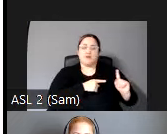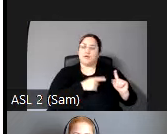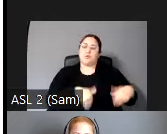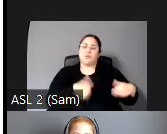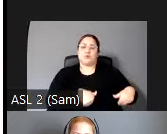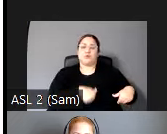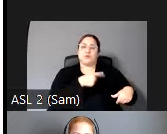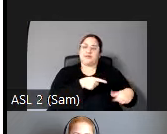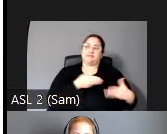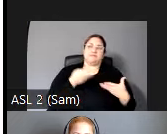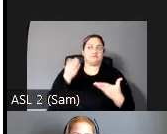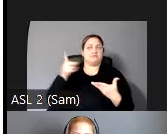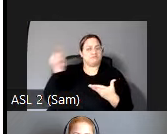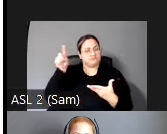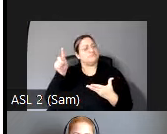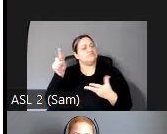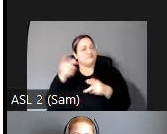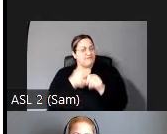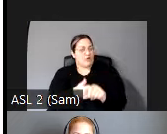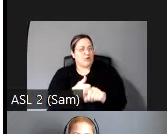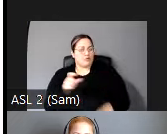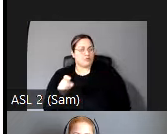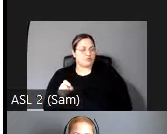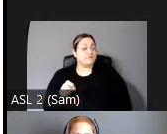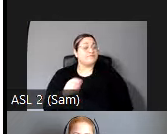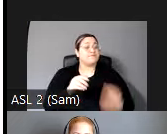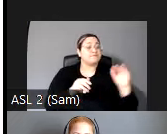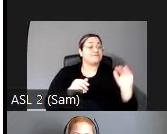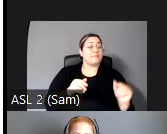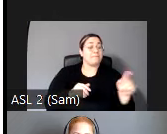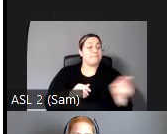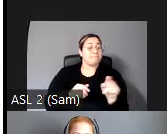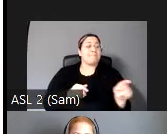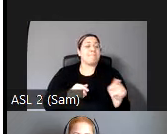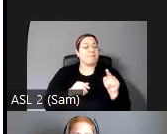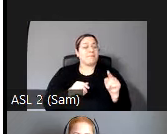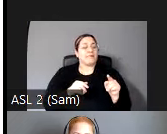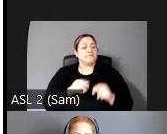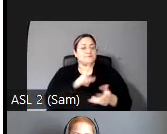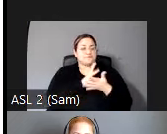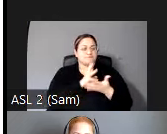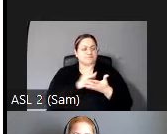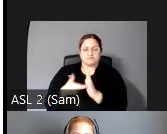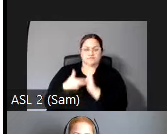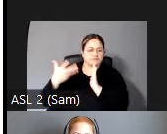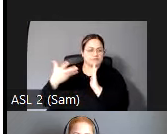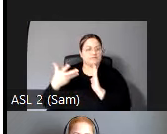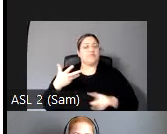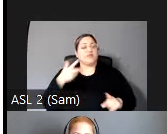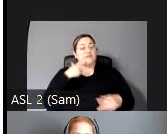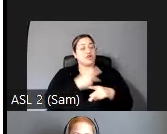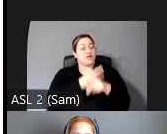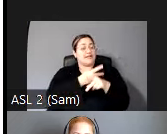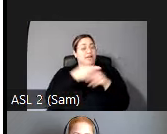supporting people living with dementia, really more than almost any other type of disease or illness. And